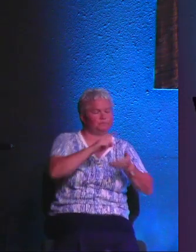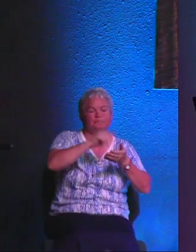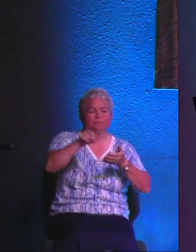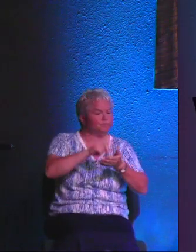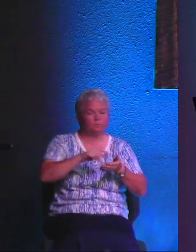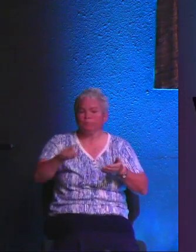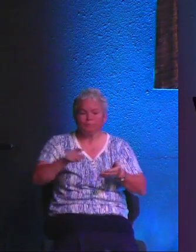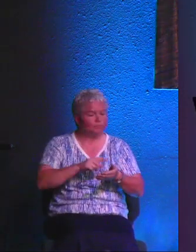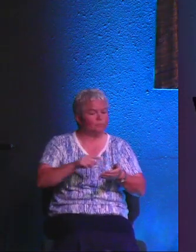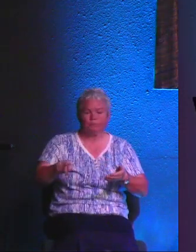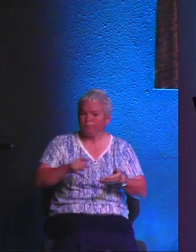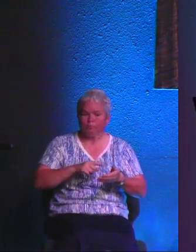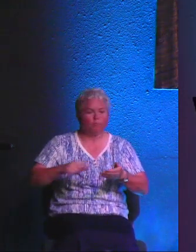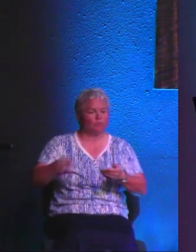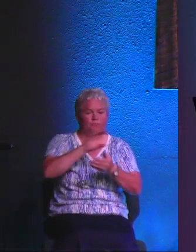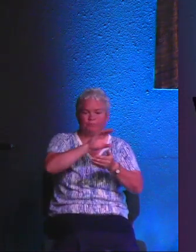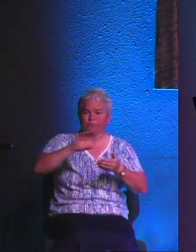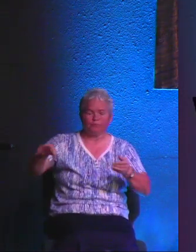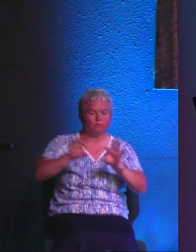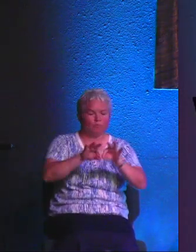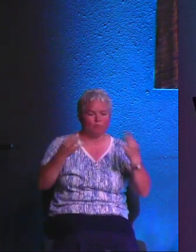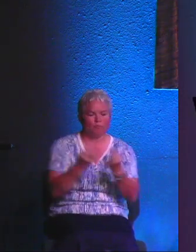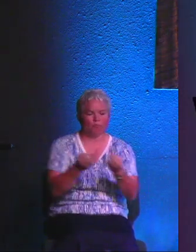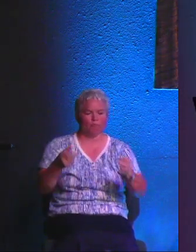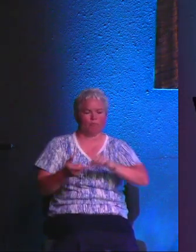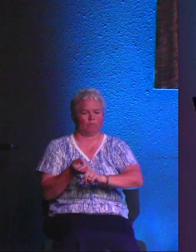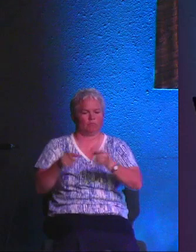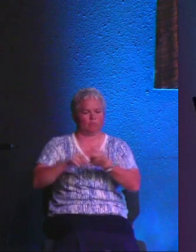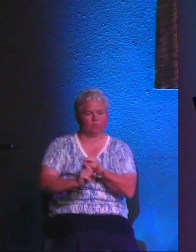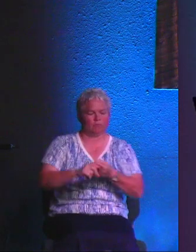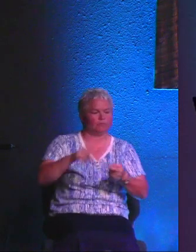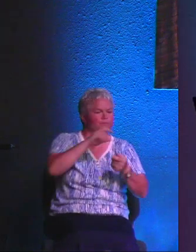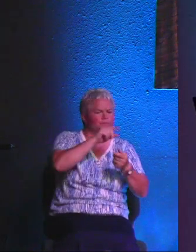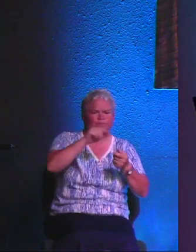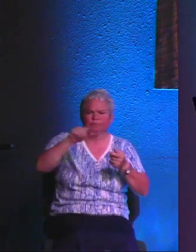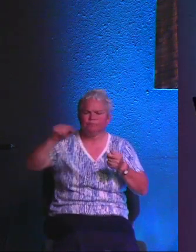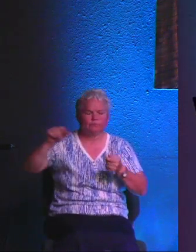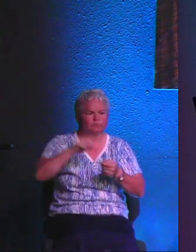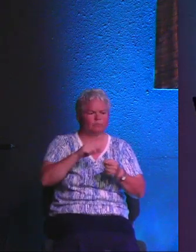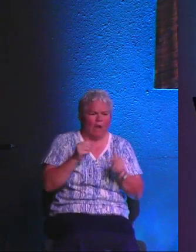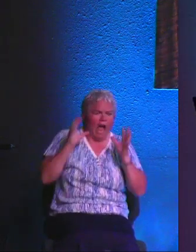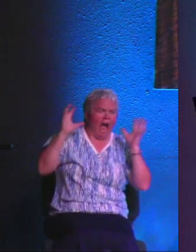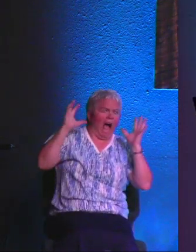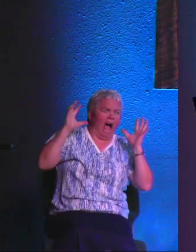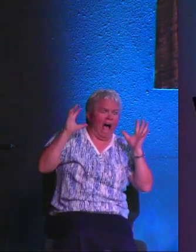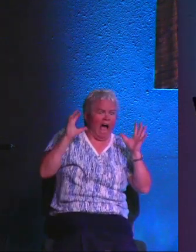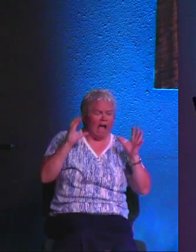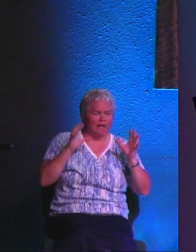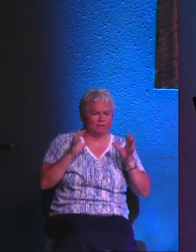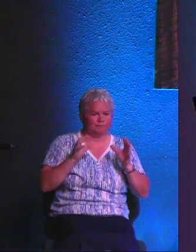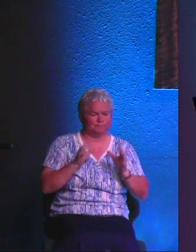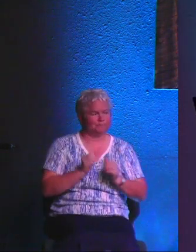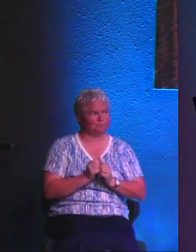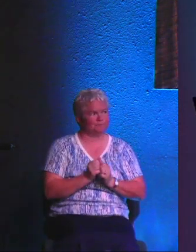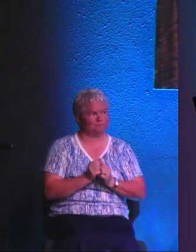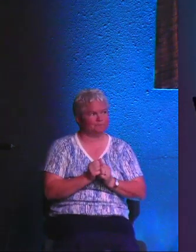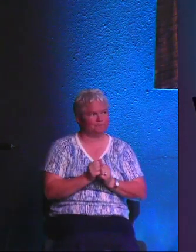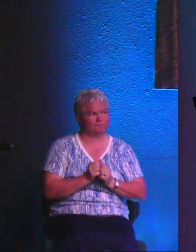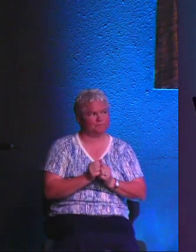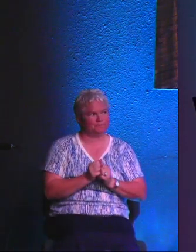her email, expecting messages from relatives and friends, and after reading the first message, she screamed and